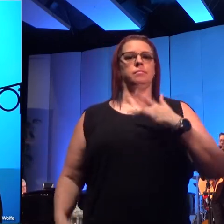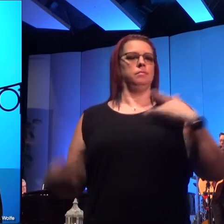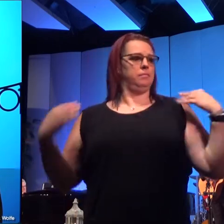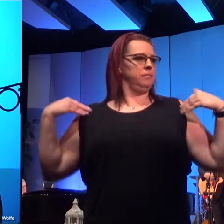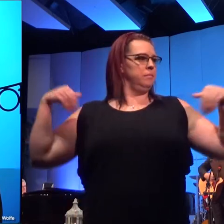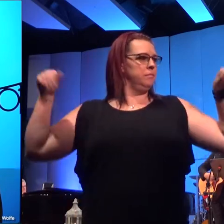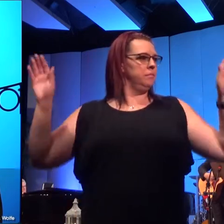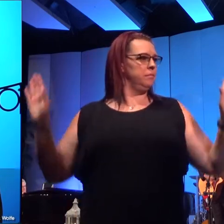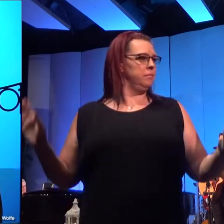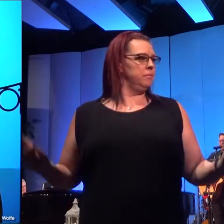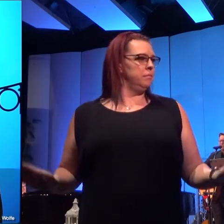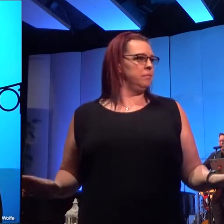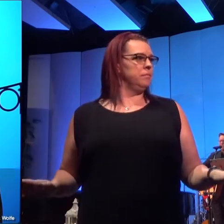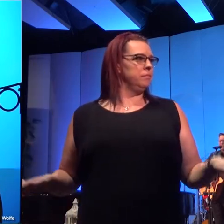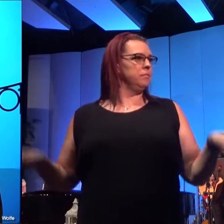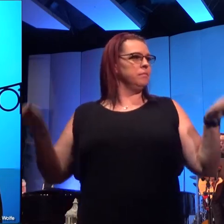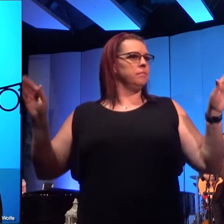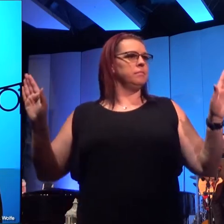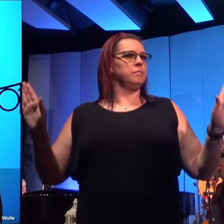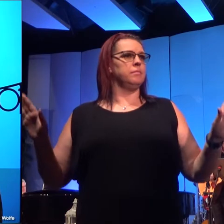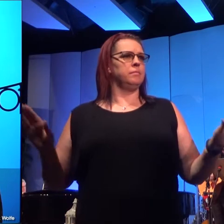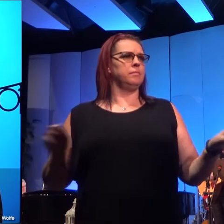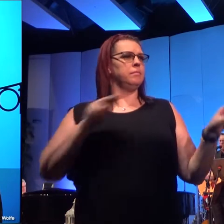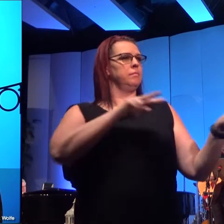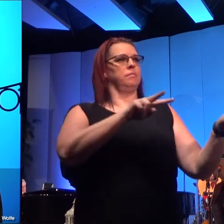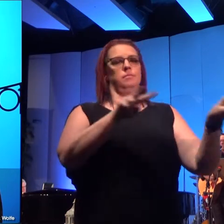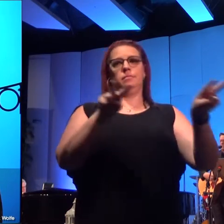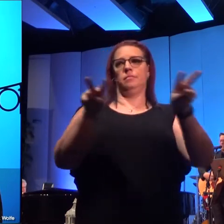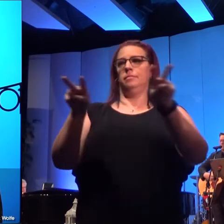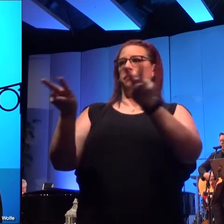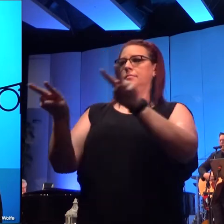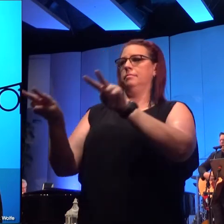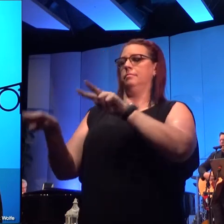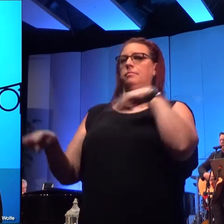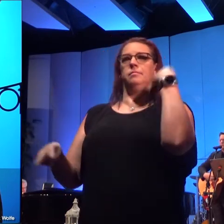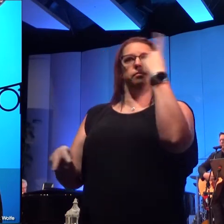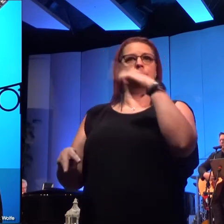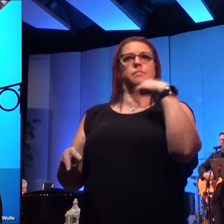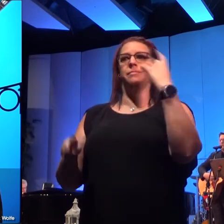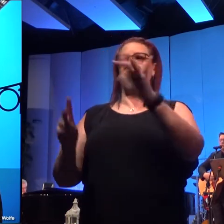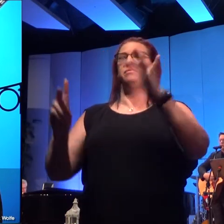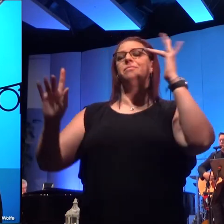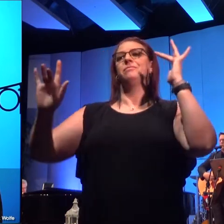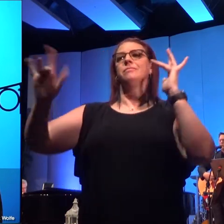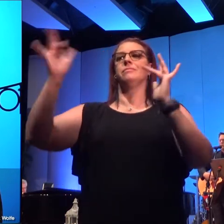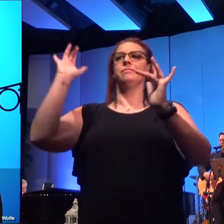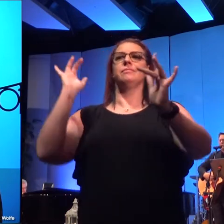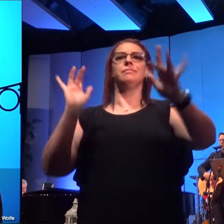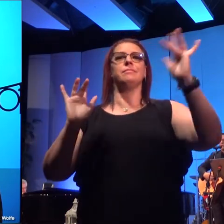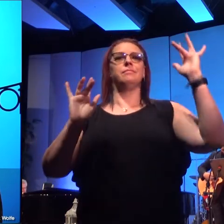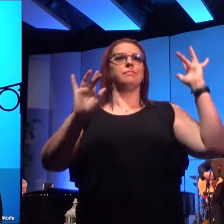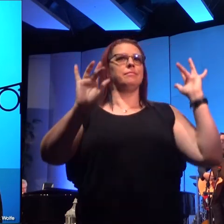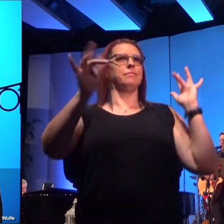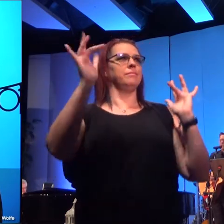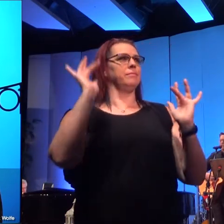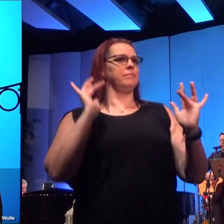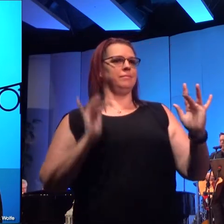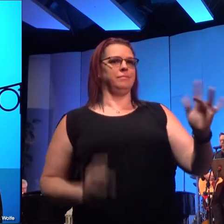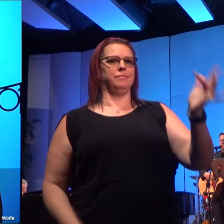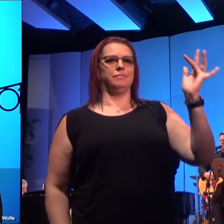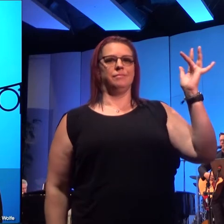I can hear the brush of angel wings. I see glory on